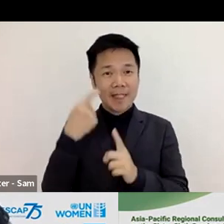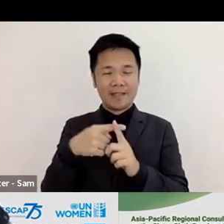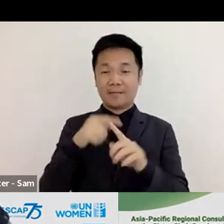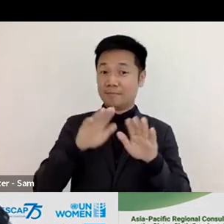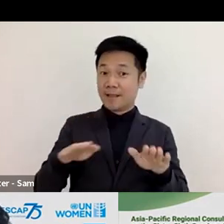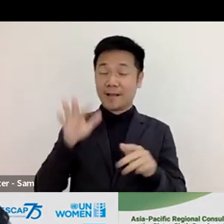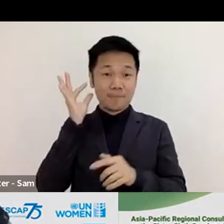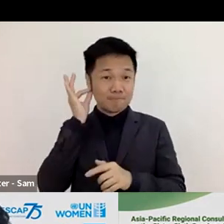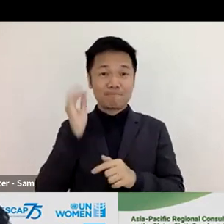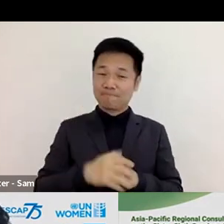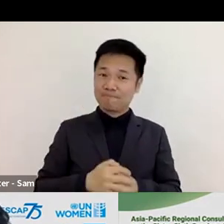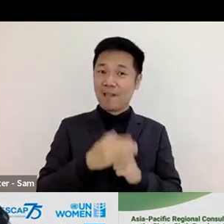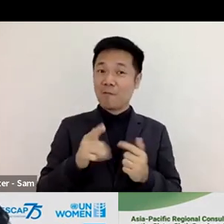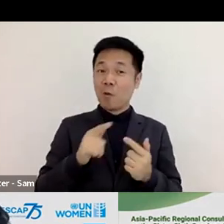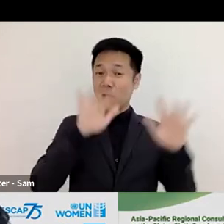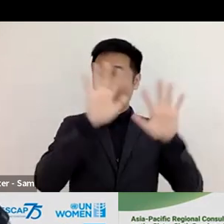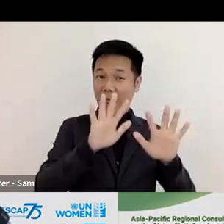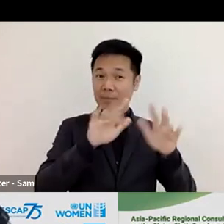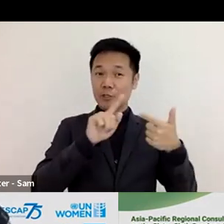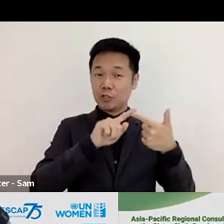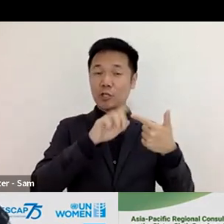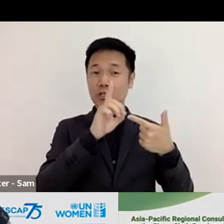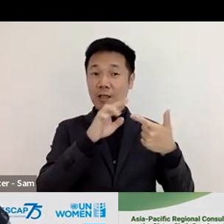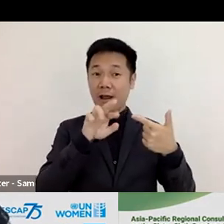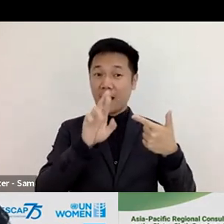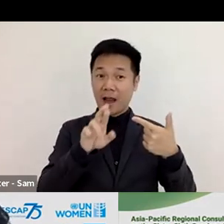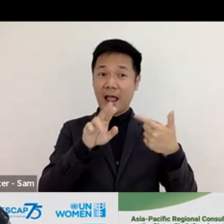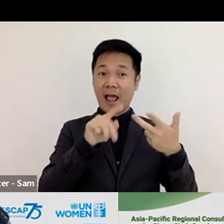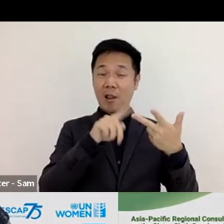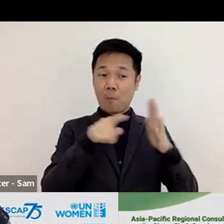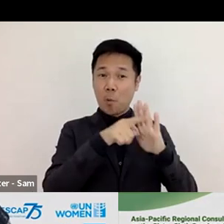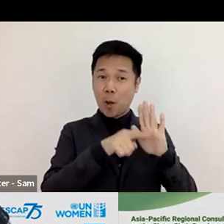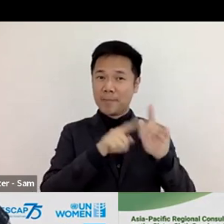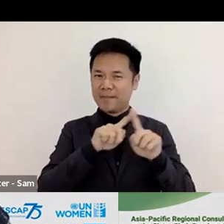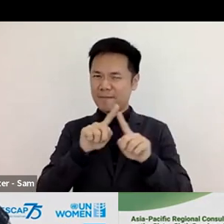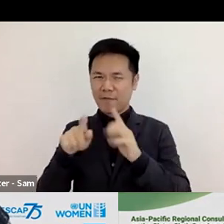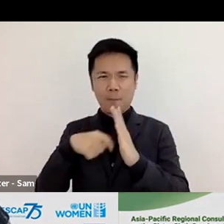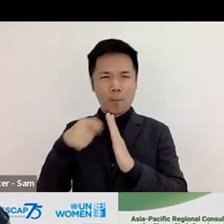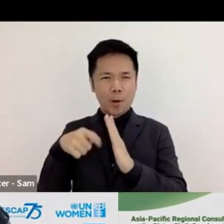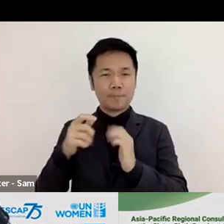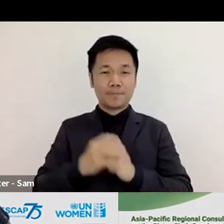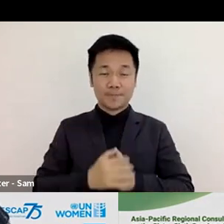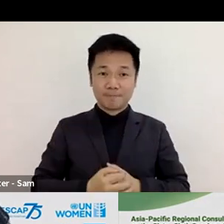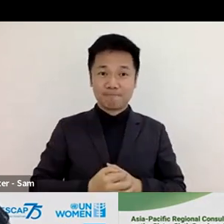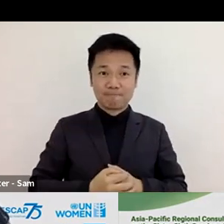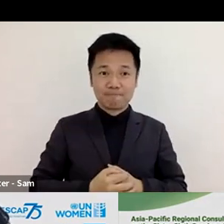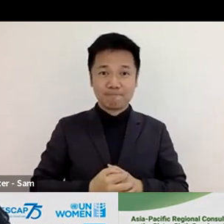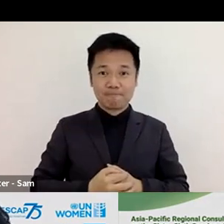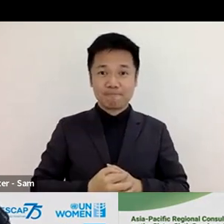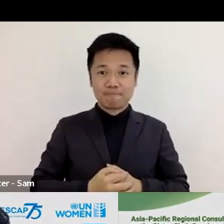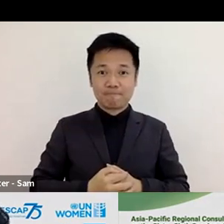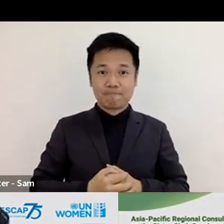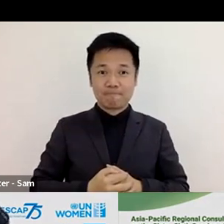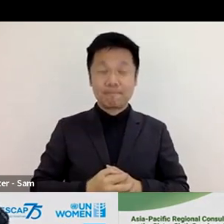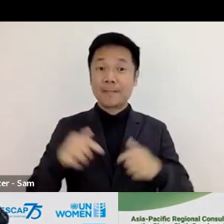change, environmental and the disaster risk reduction policies and programs. Our session is